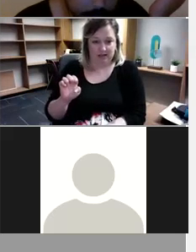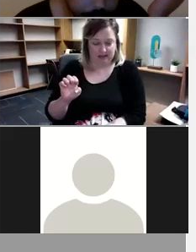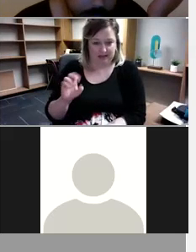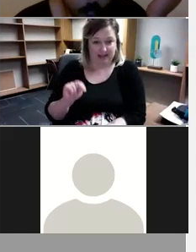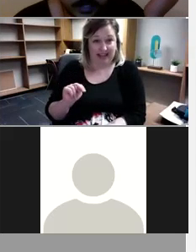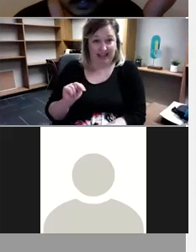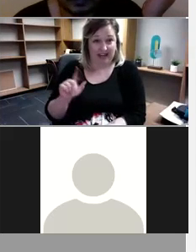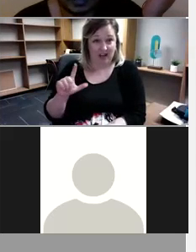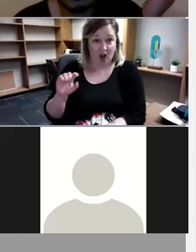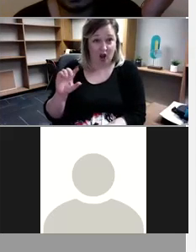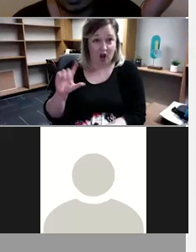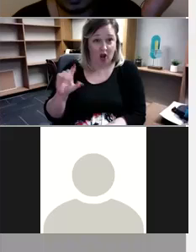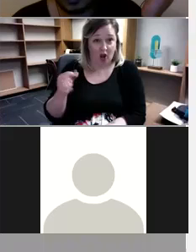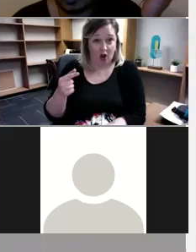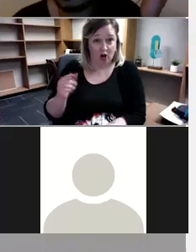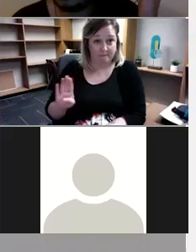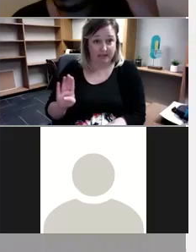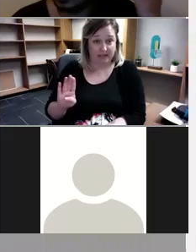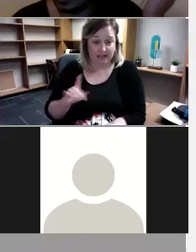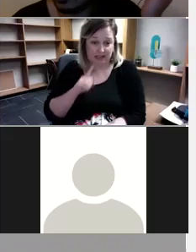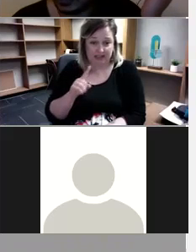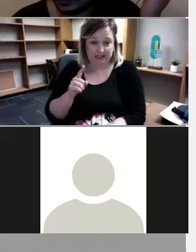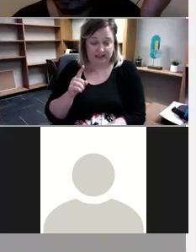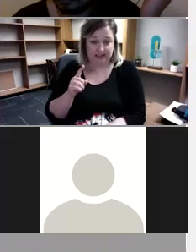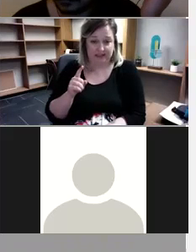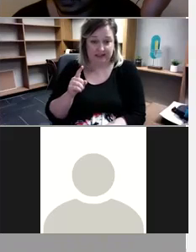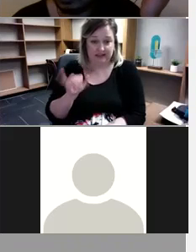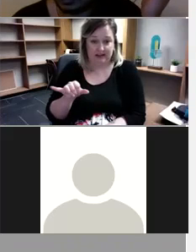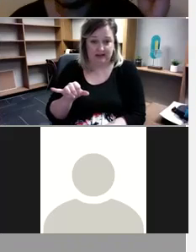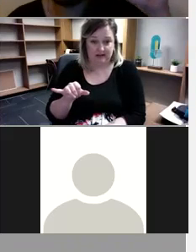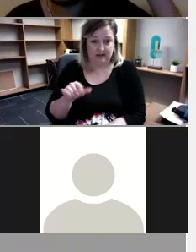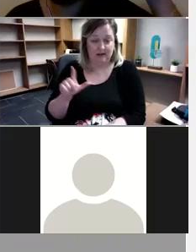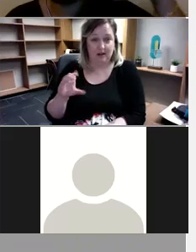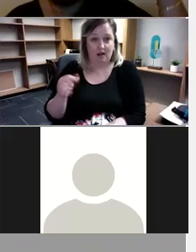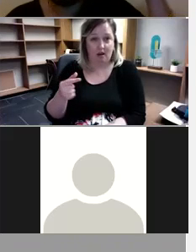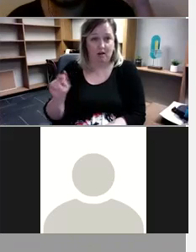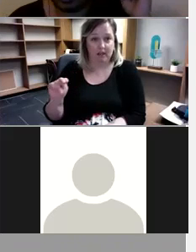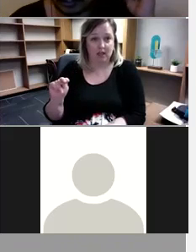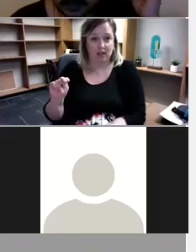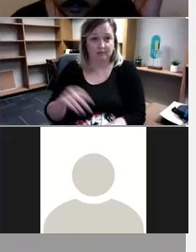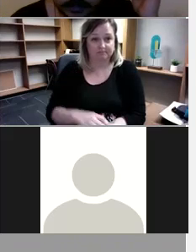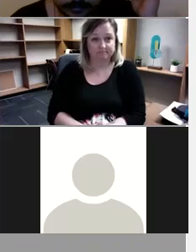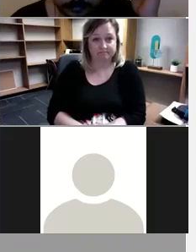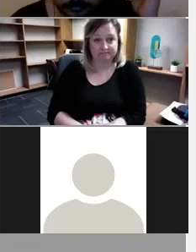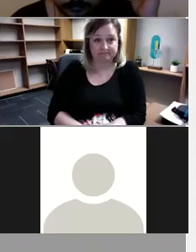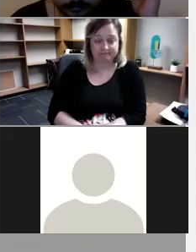case 1, so we have log of n, right? Because we have log